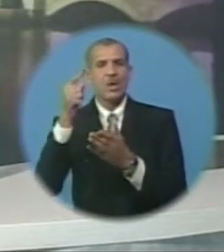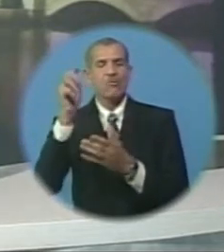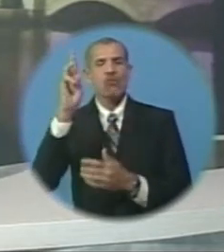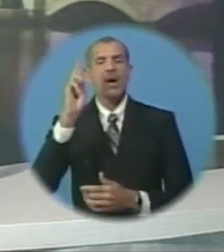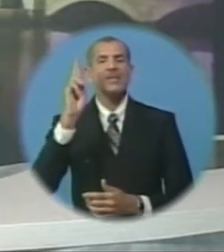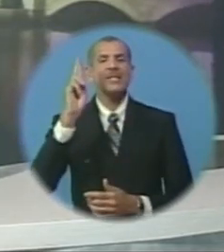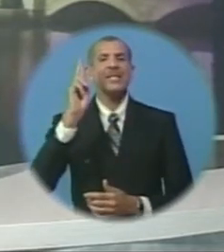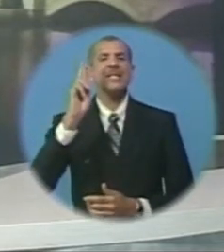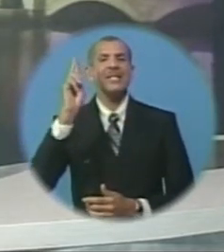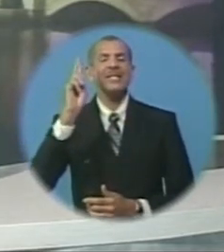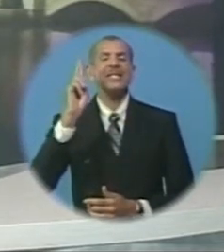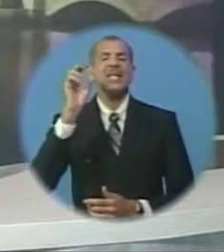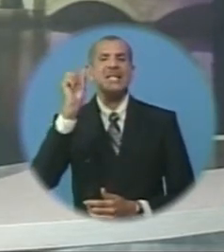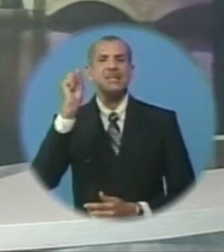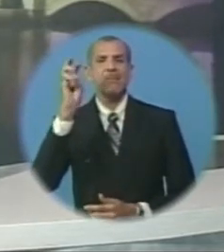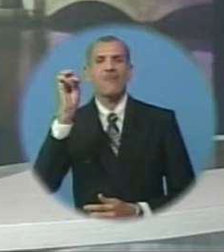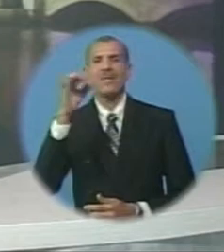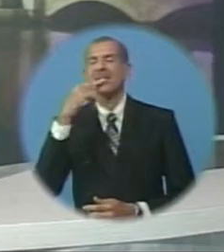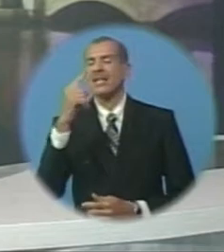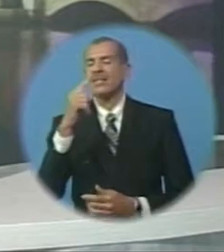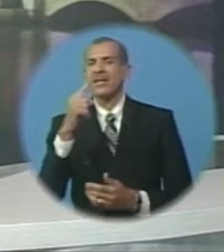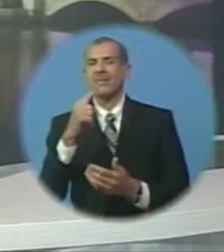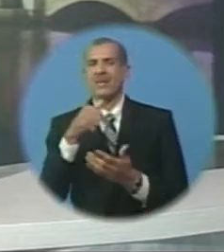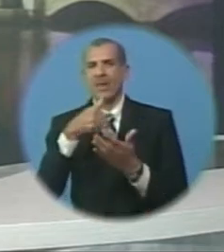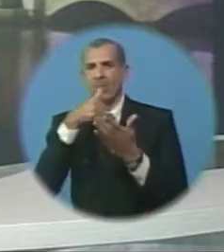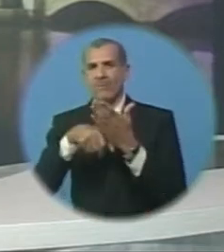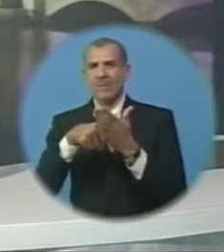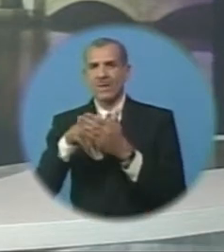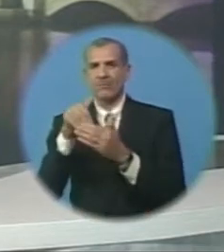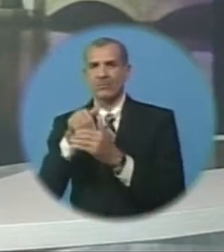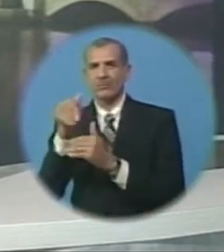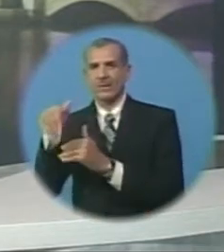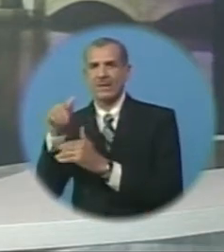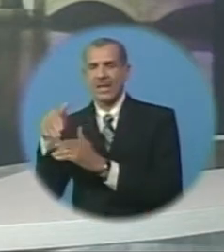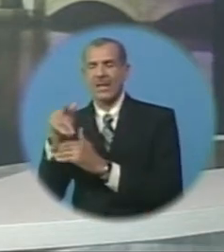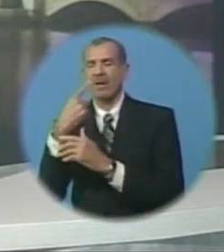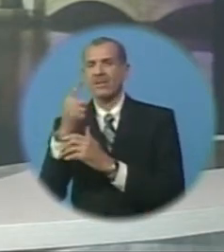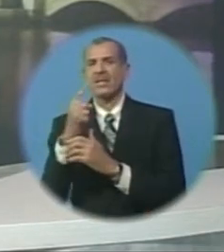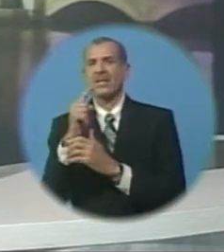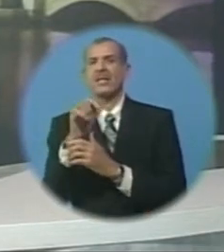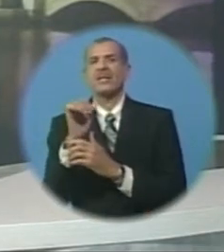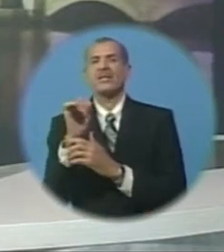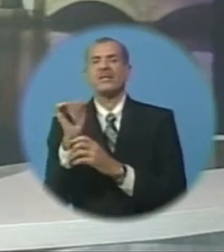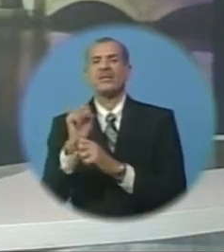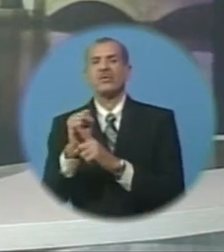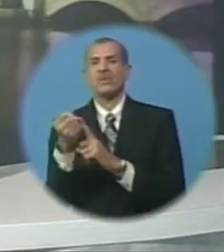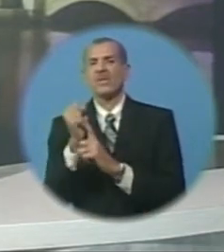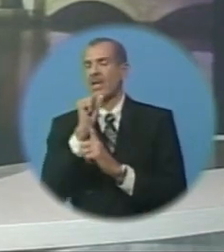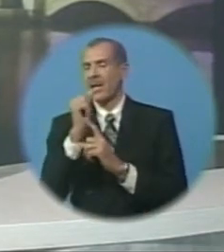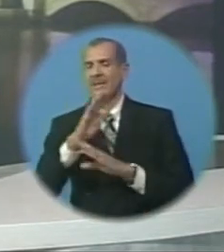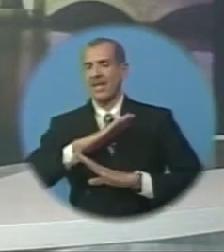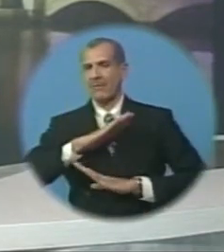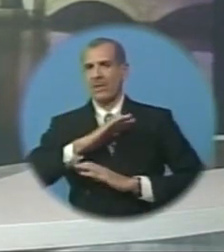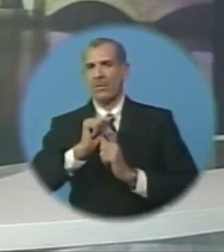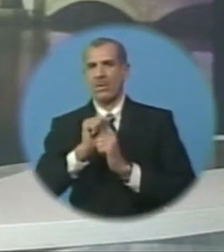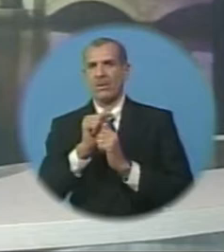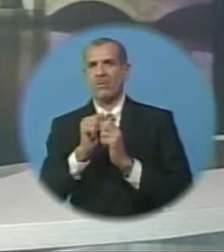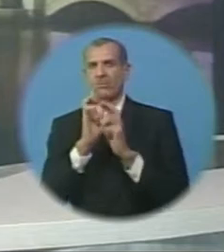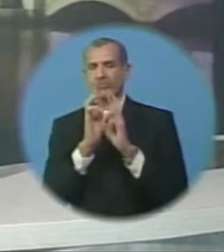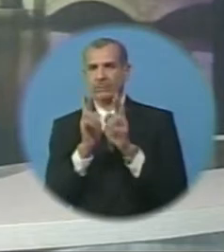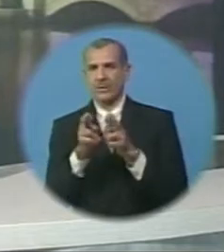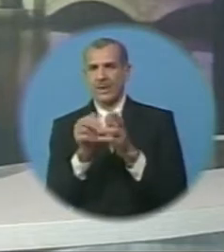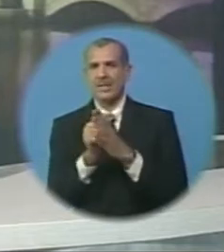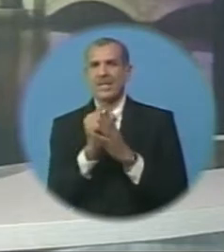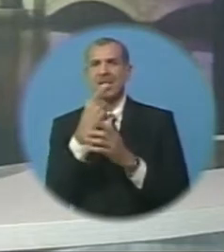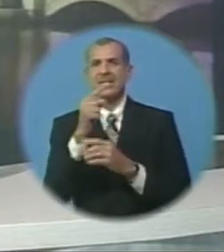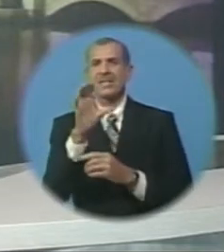they have exchanged correspondence with the ministry concerning the issue but are not satisfied with the response given. Ms. Smith tells